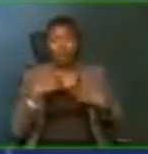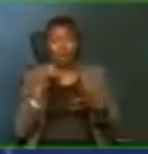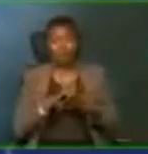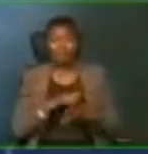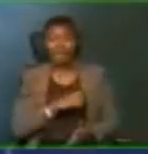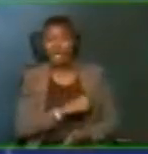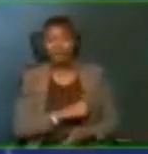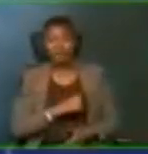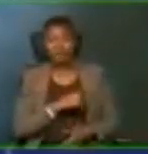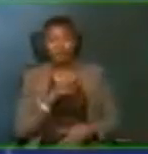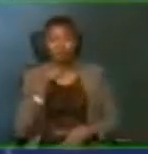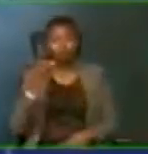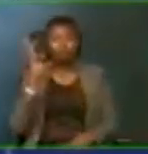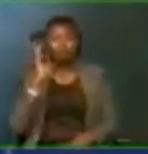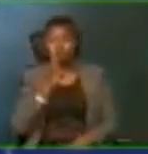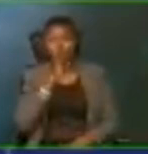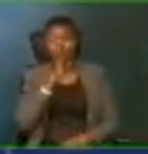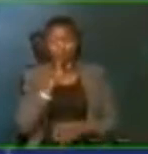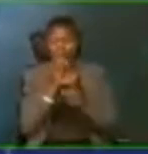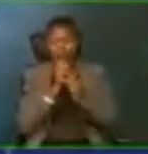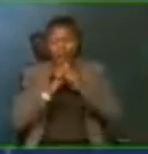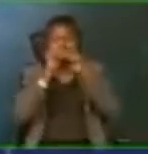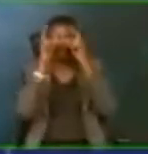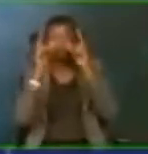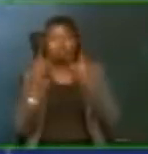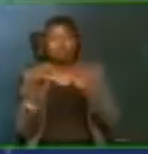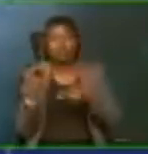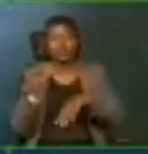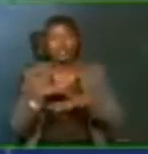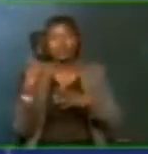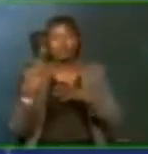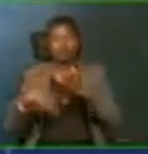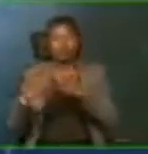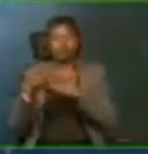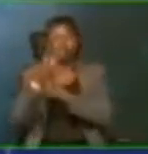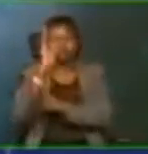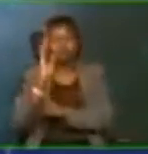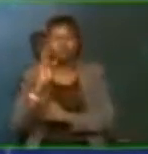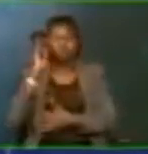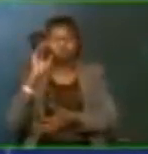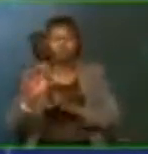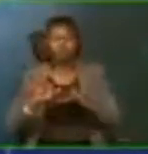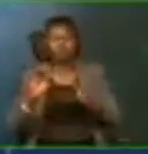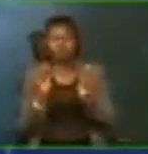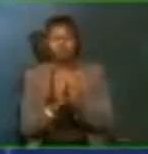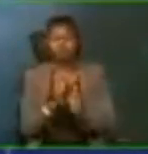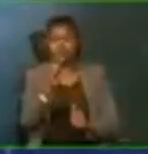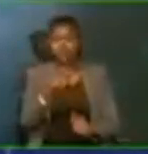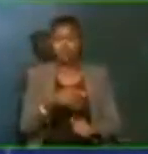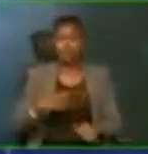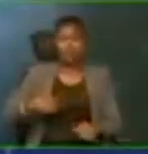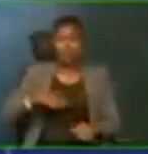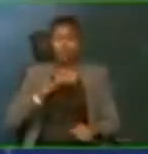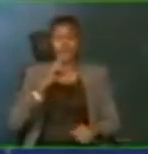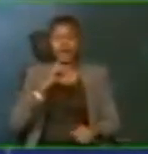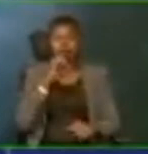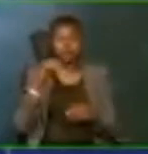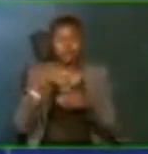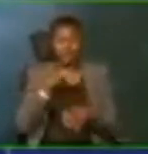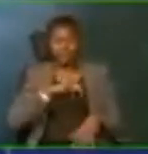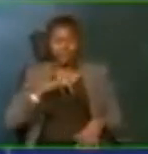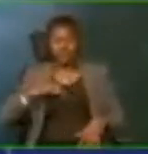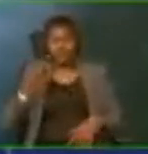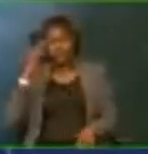attitude, you will be amazed at what God will do with you. We are not in ministry for